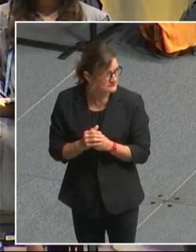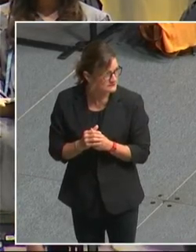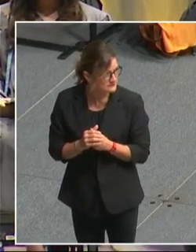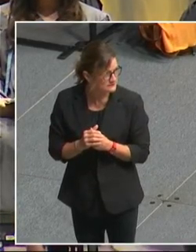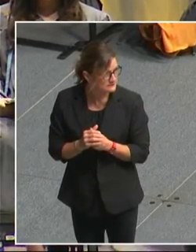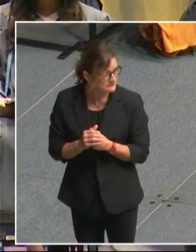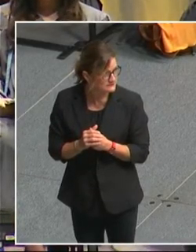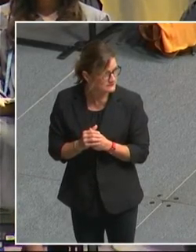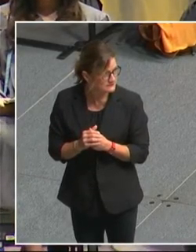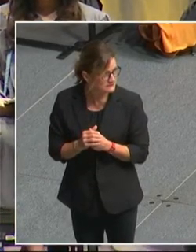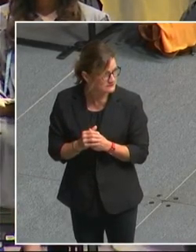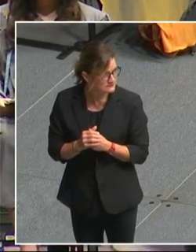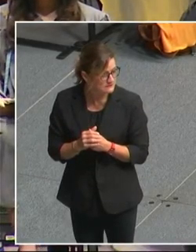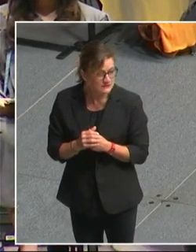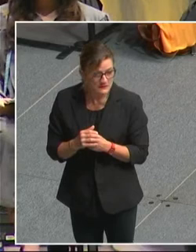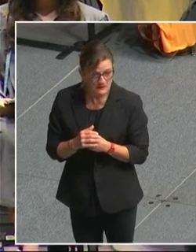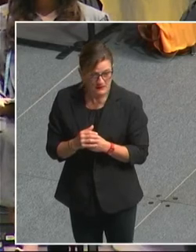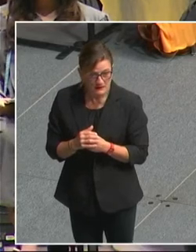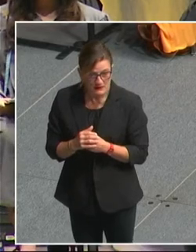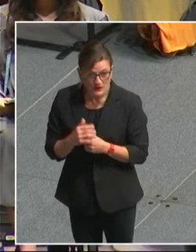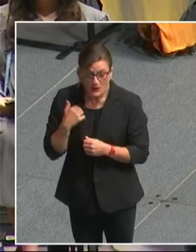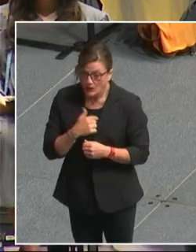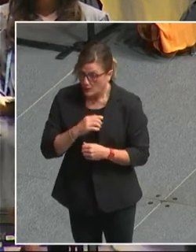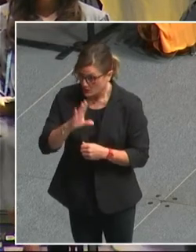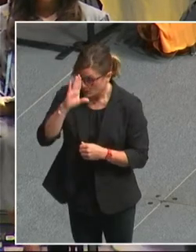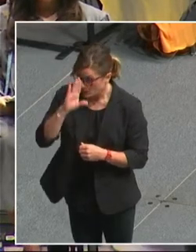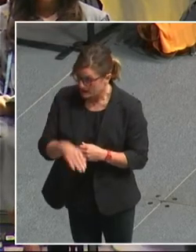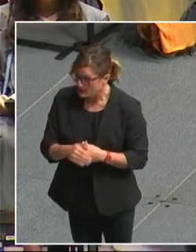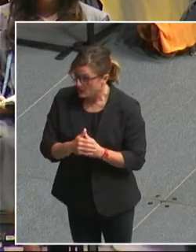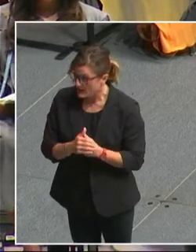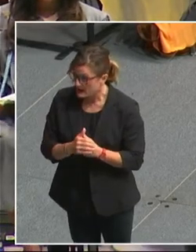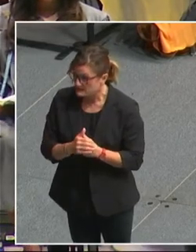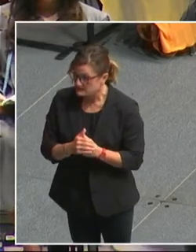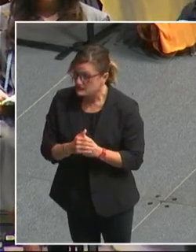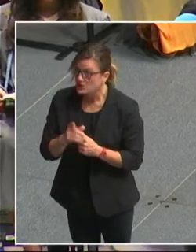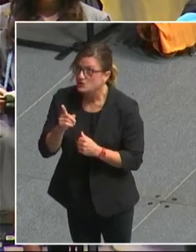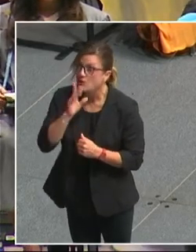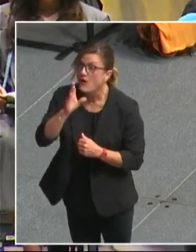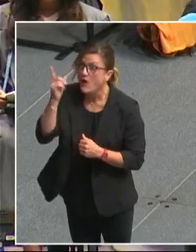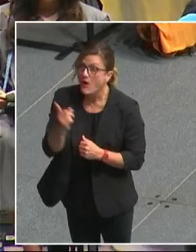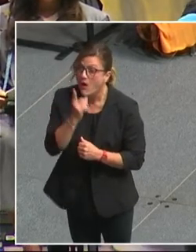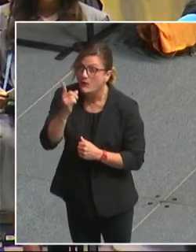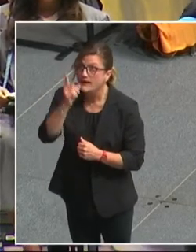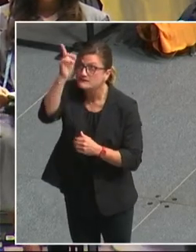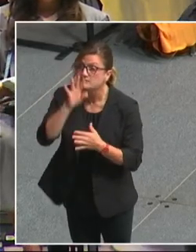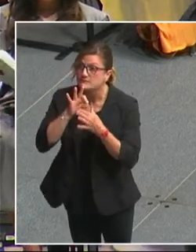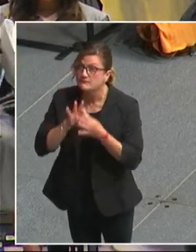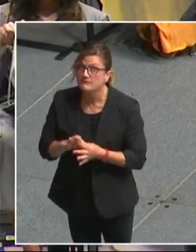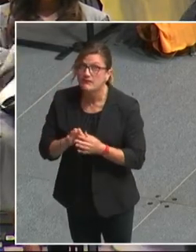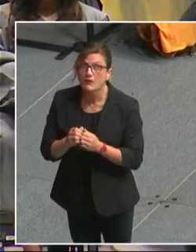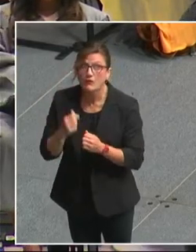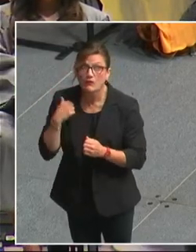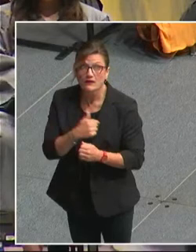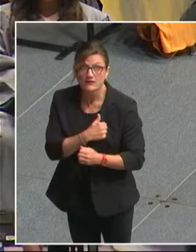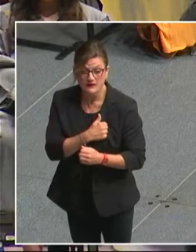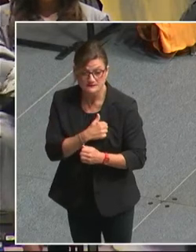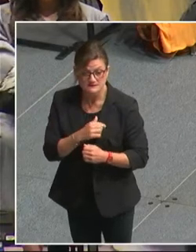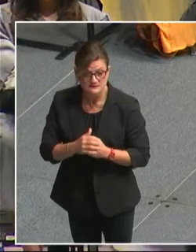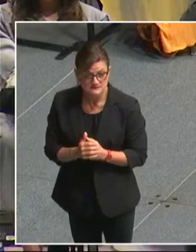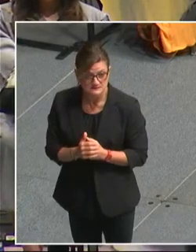they believe in Central Piedmont, we know that they will always be with us as part of the Central Piedmont